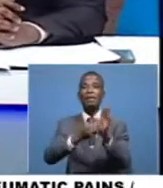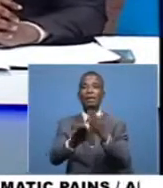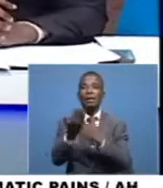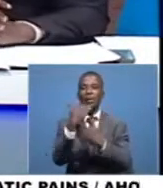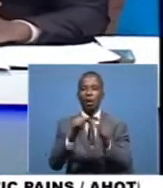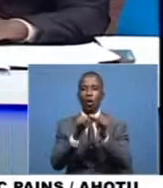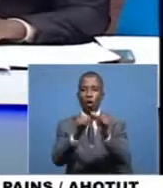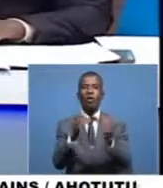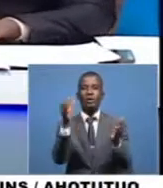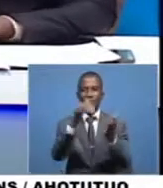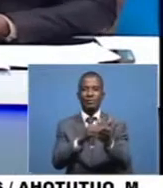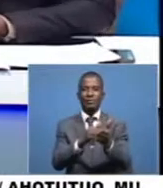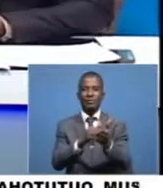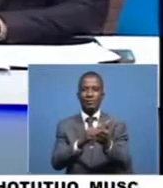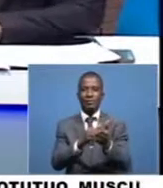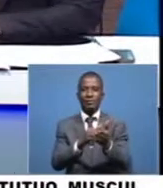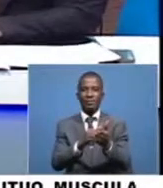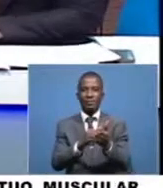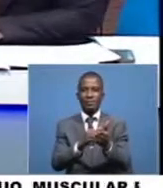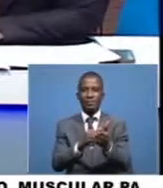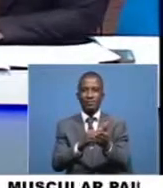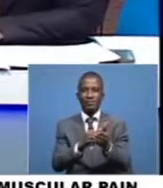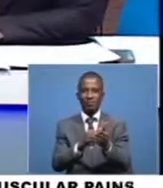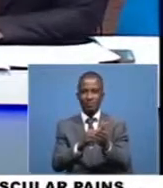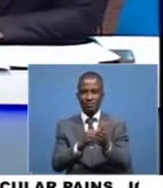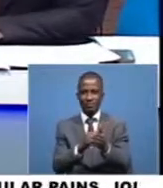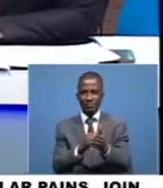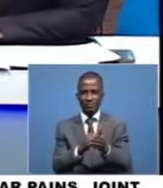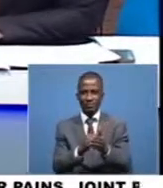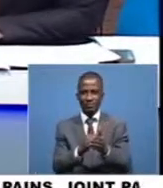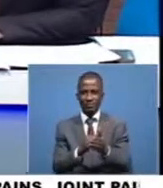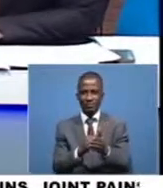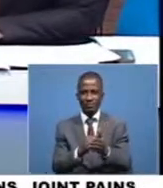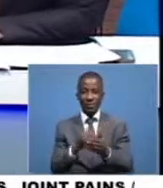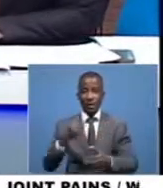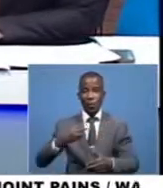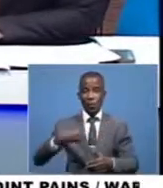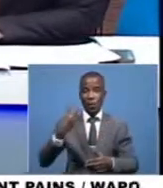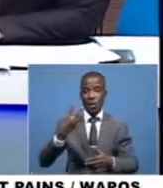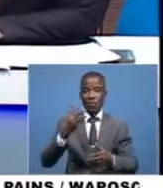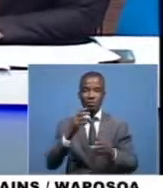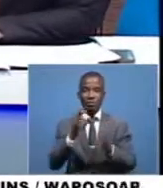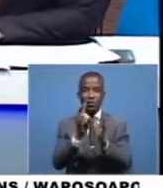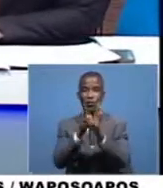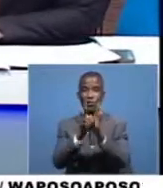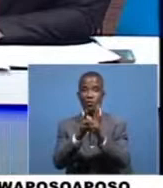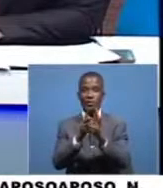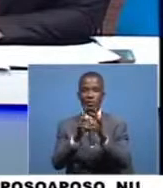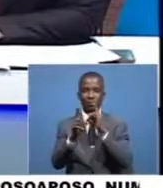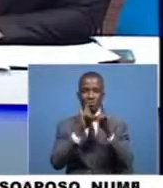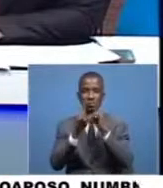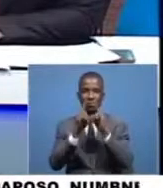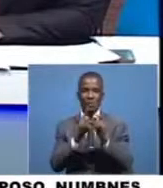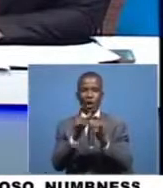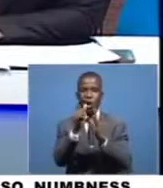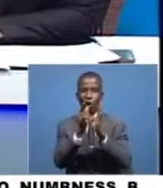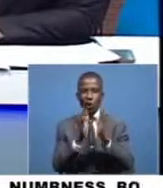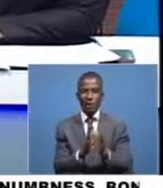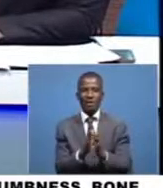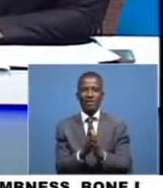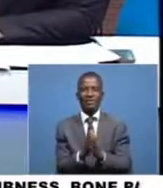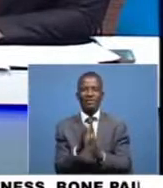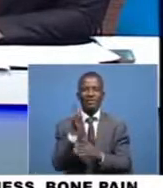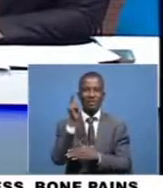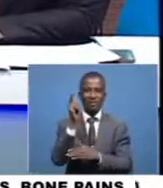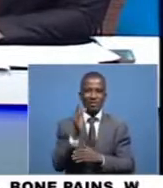minutes and take you back to the Supreme Court. We've been joined via Zoom, Dr. Kweku Ajiman Budu, who is a lawyer, he's a law